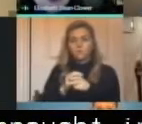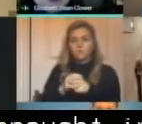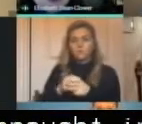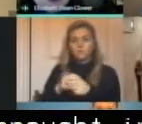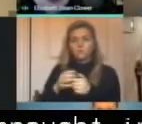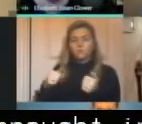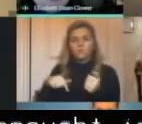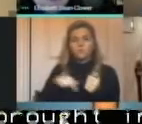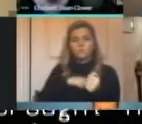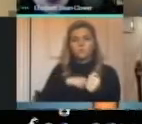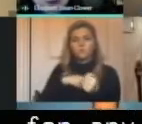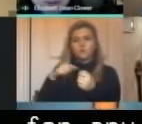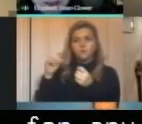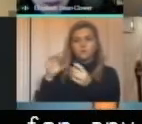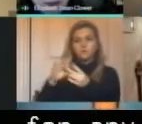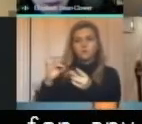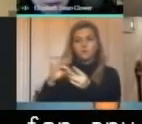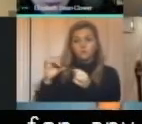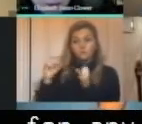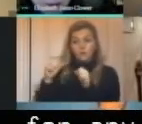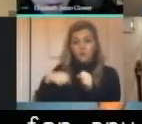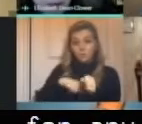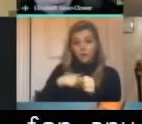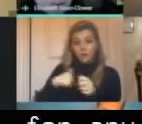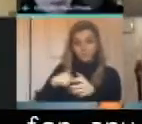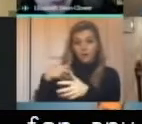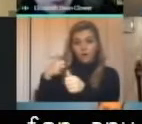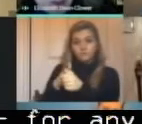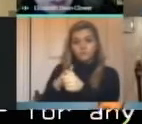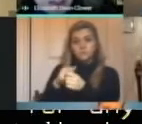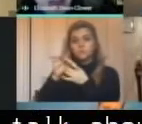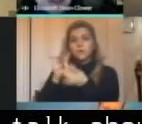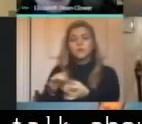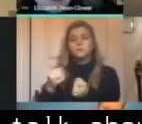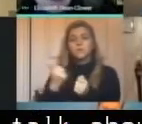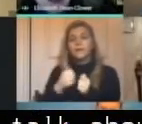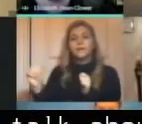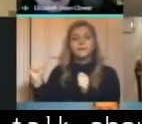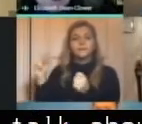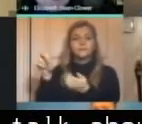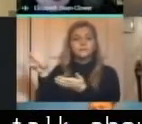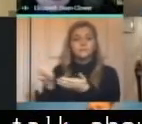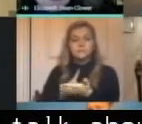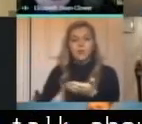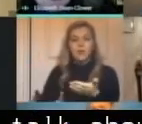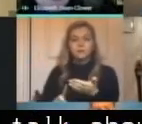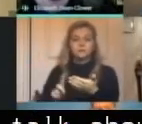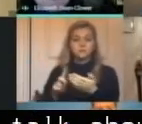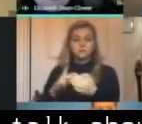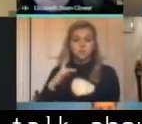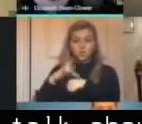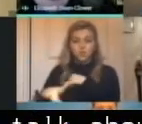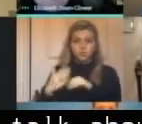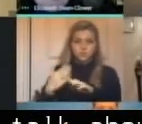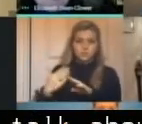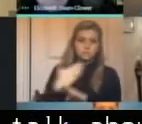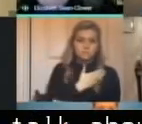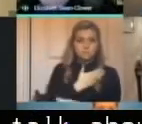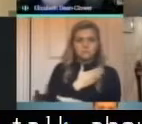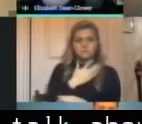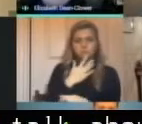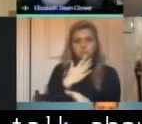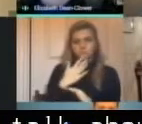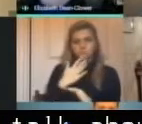think if I were on the architecture, the project side of it, you know, the further you can get uninterrupted,